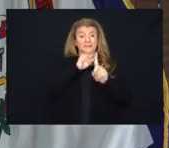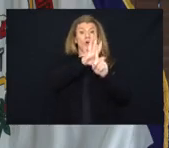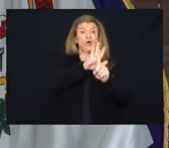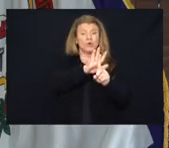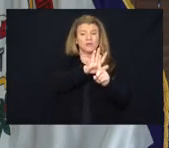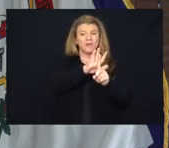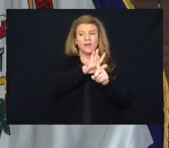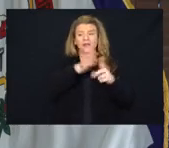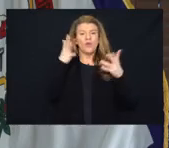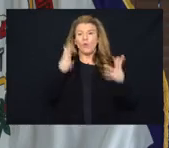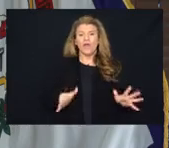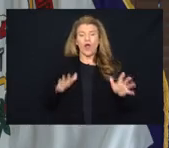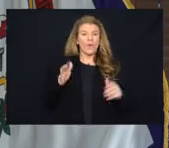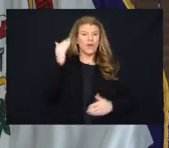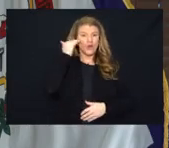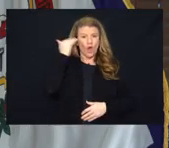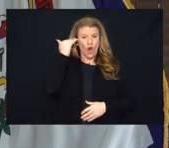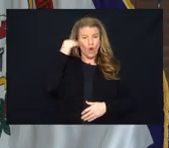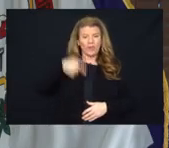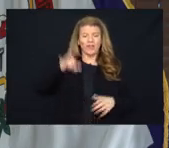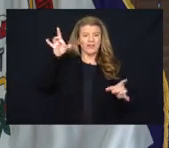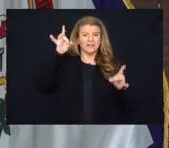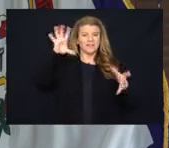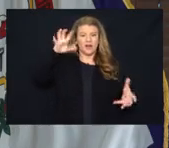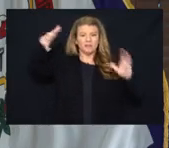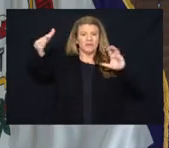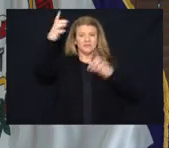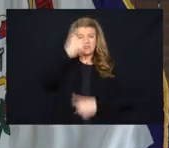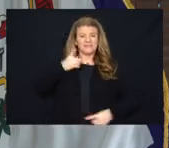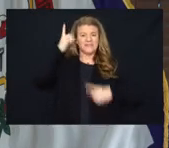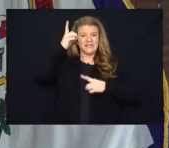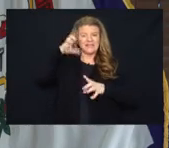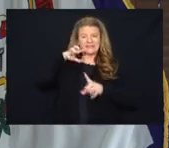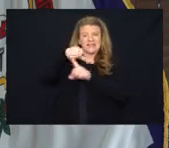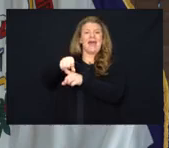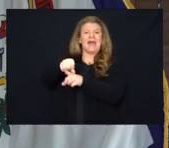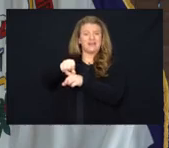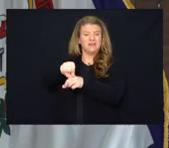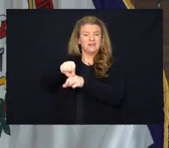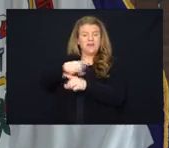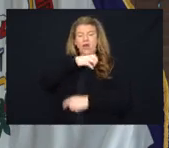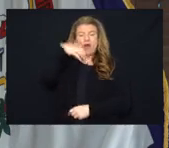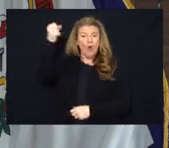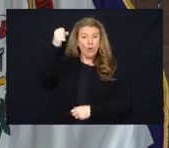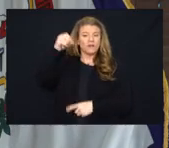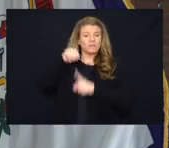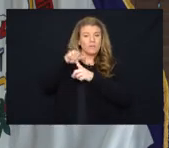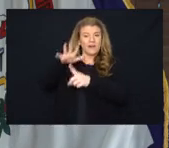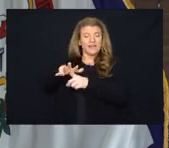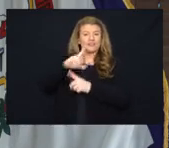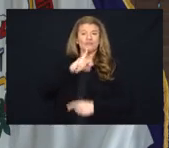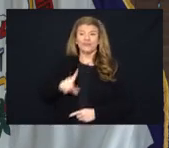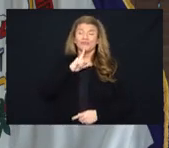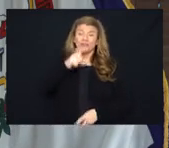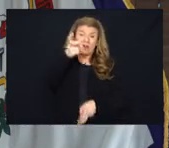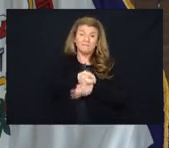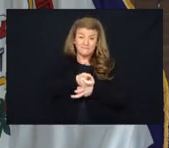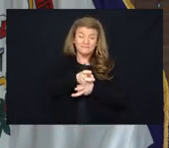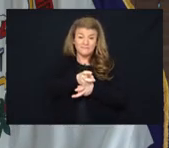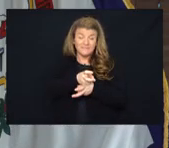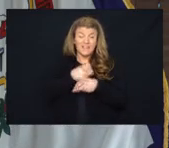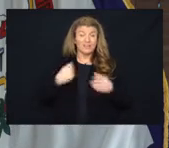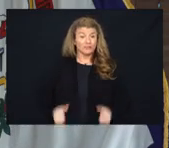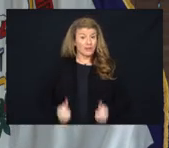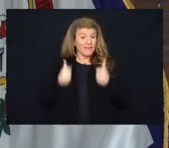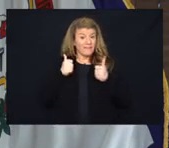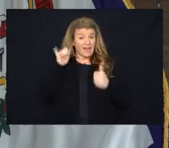we know that this terrible disease has attacked our absolute elderly, and it is really, really tough to